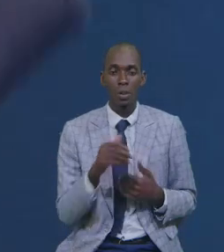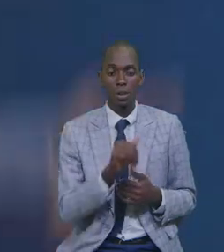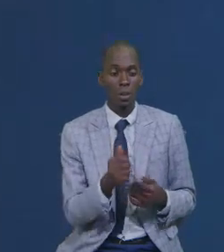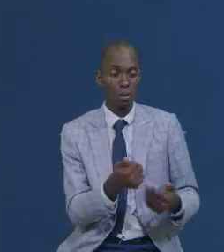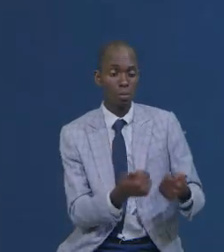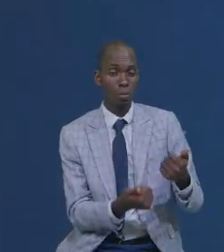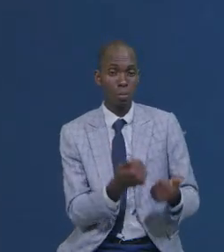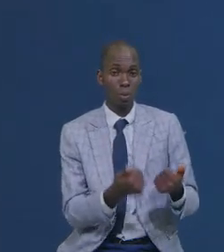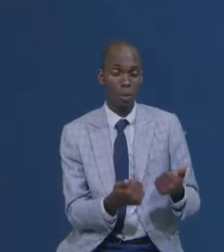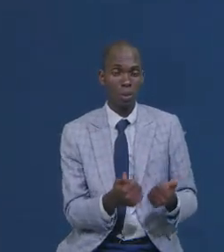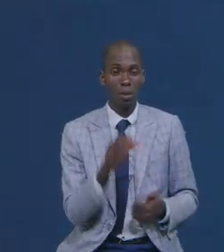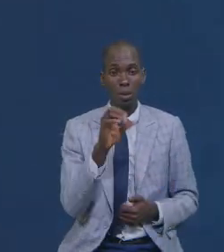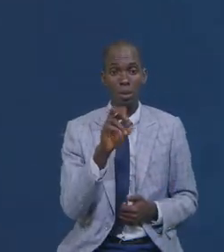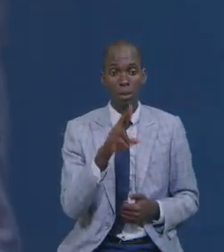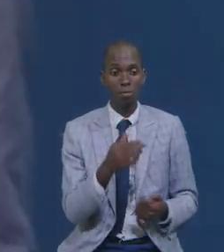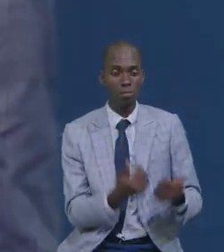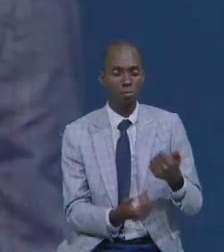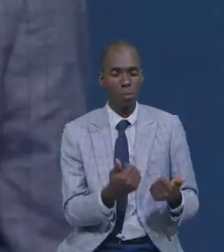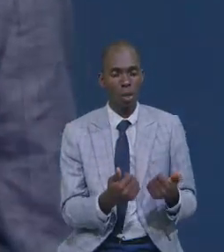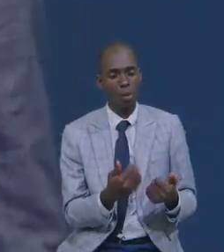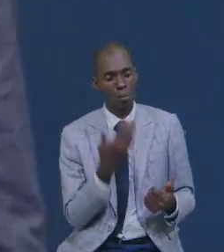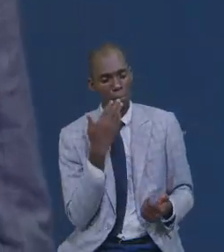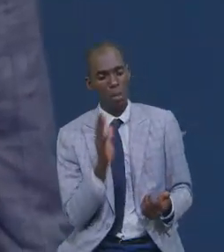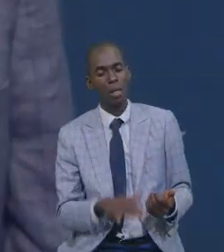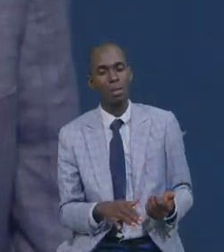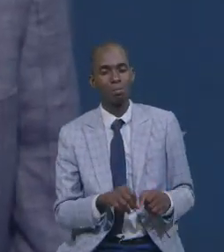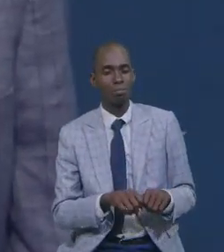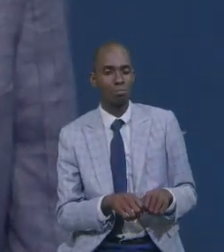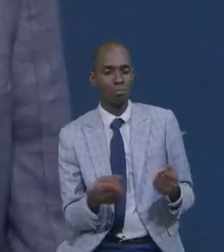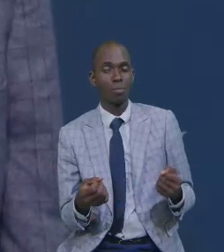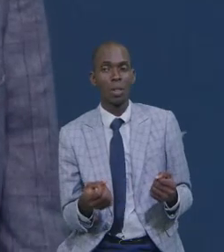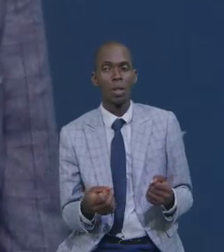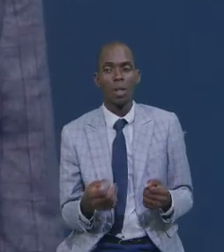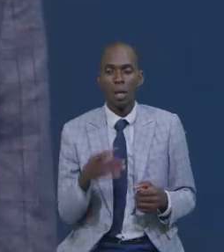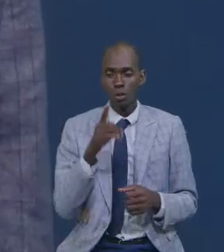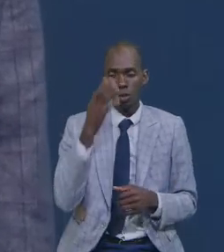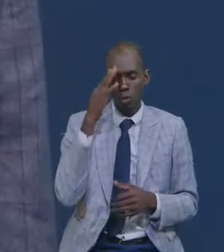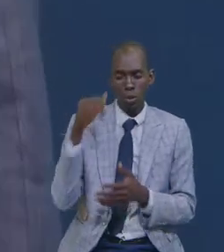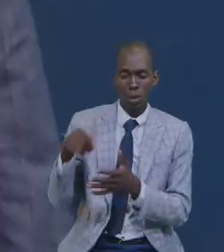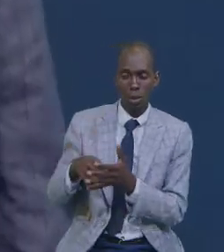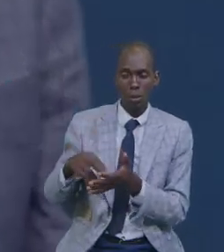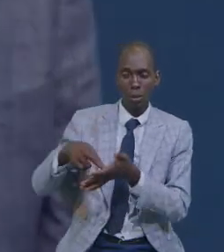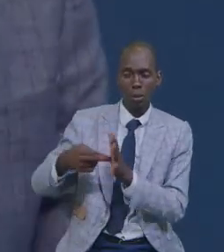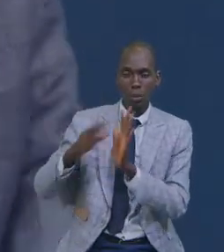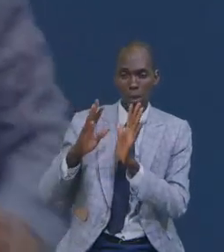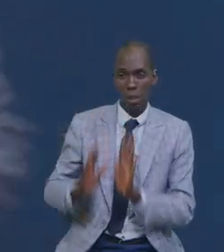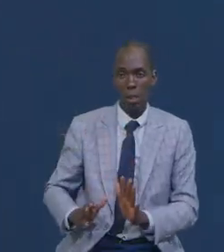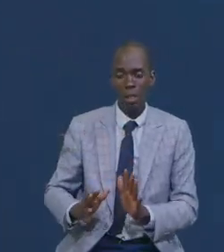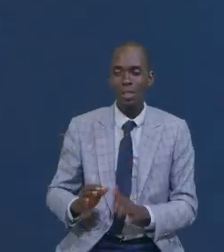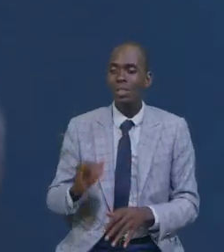is broken down, totally broken down. But you know, this engineer and this mechanic is